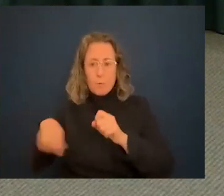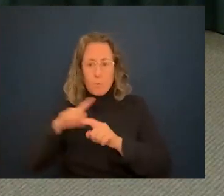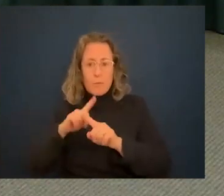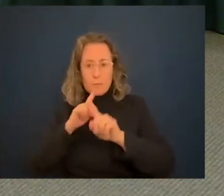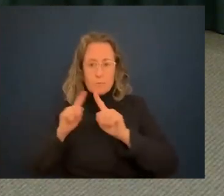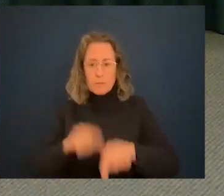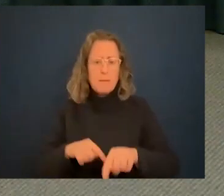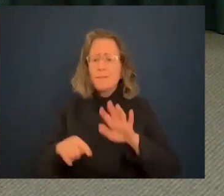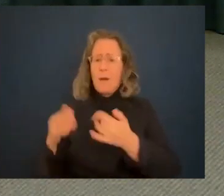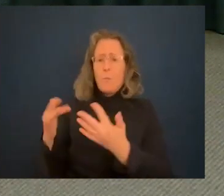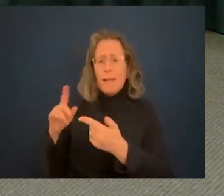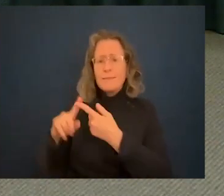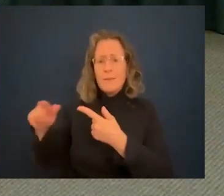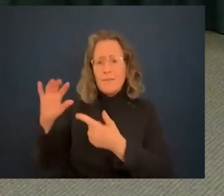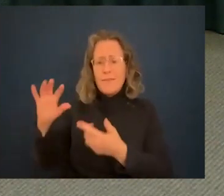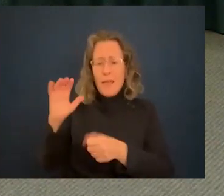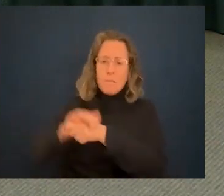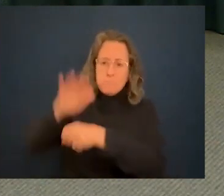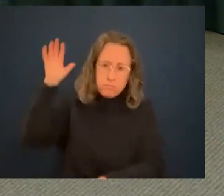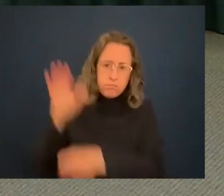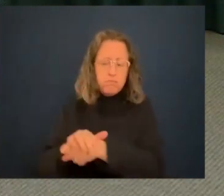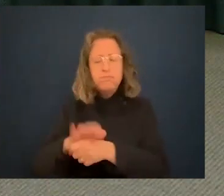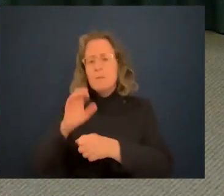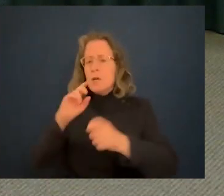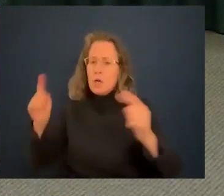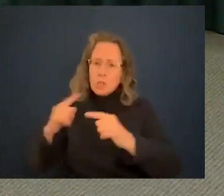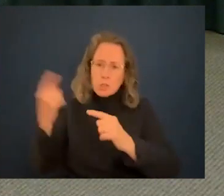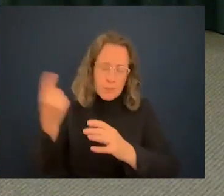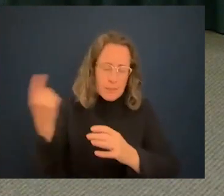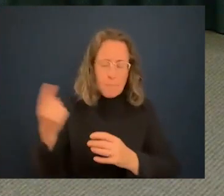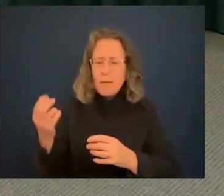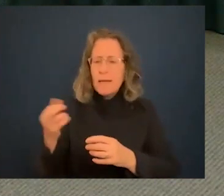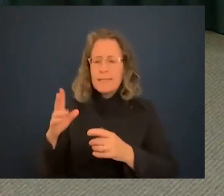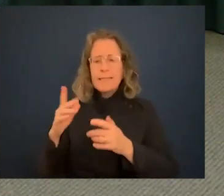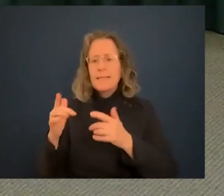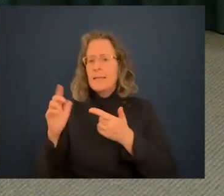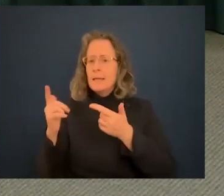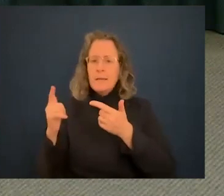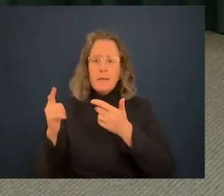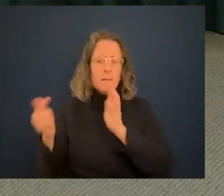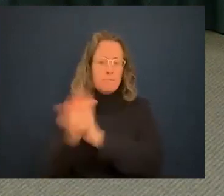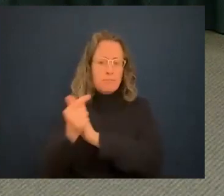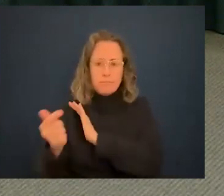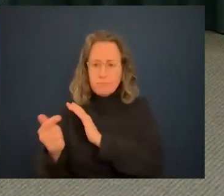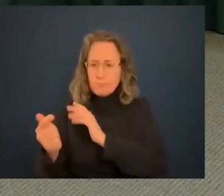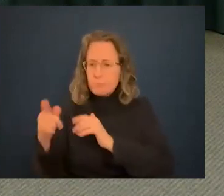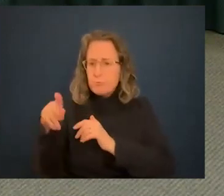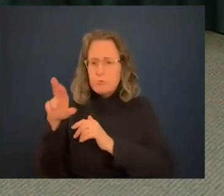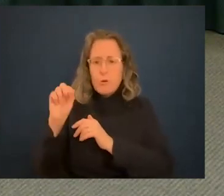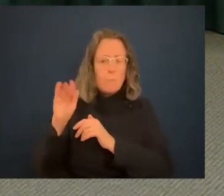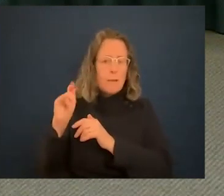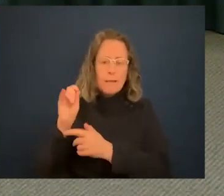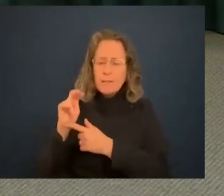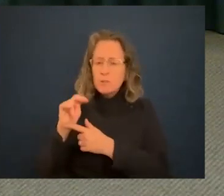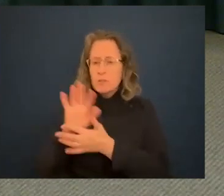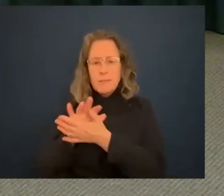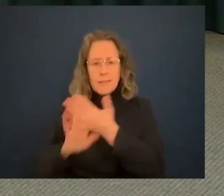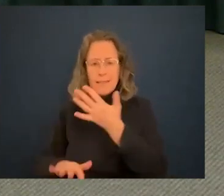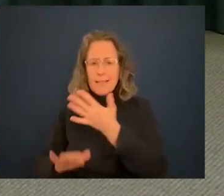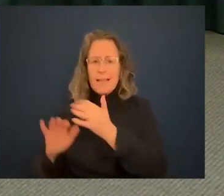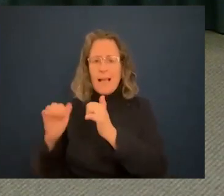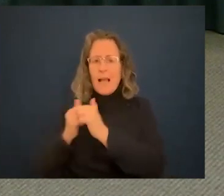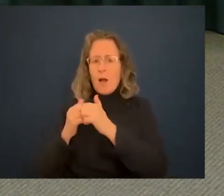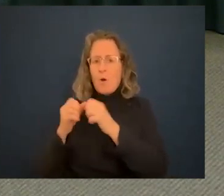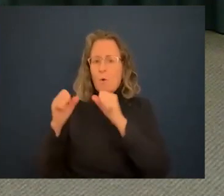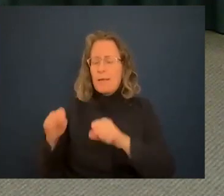they've been violent and violated how could we have have some kind of mechanisms to reach to reach them so